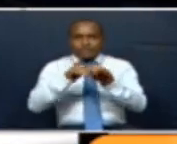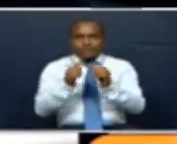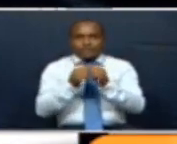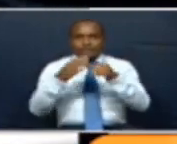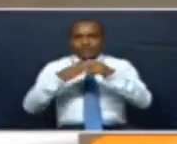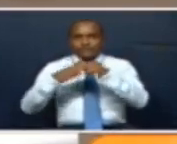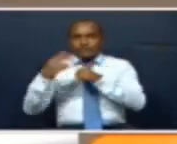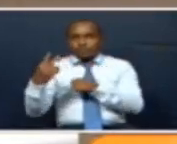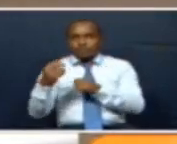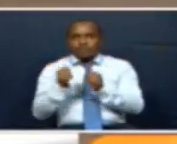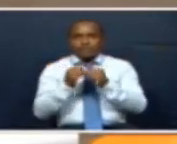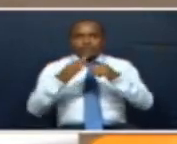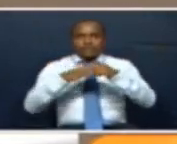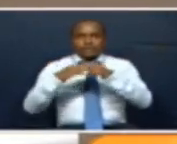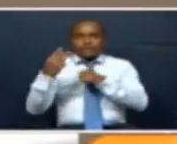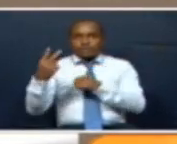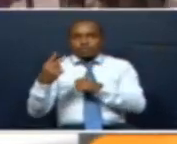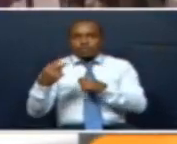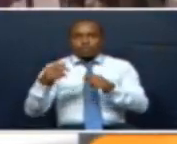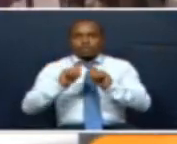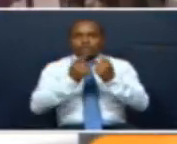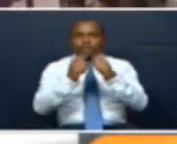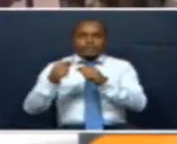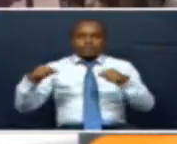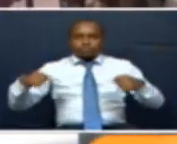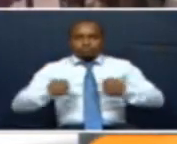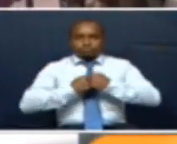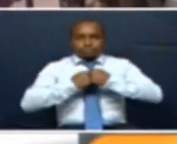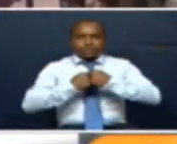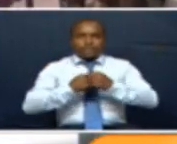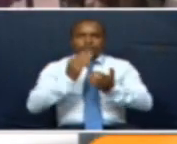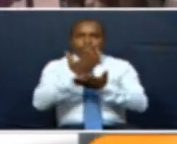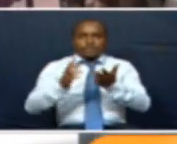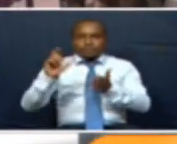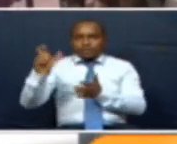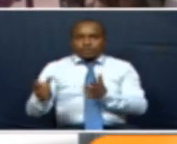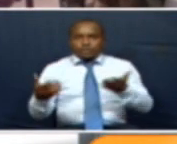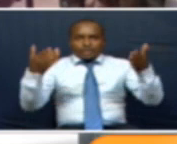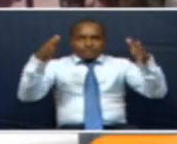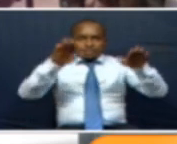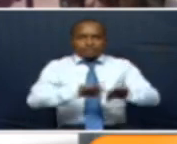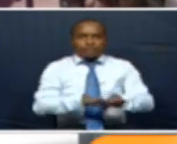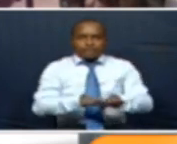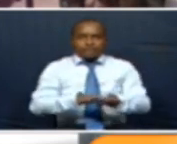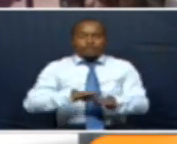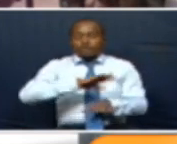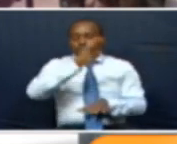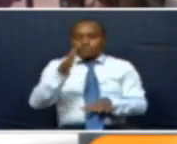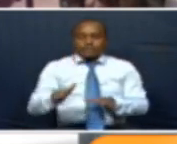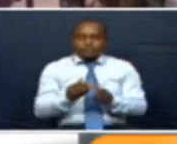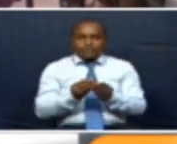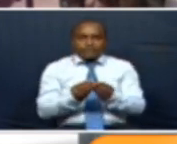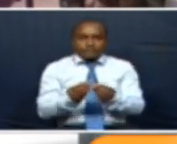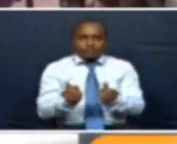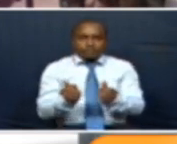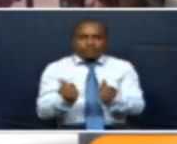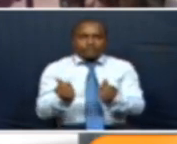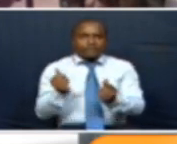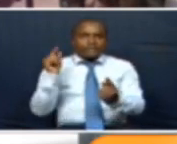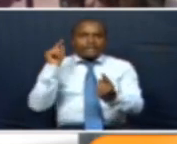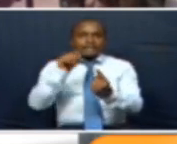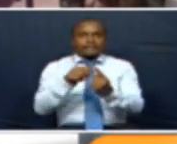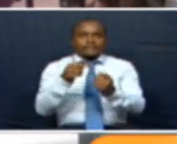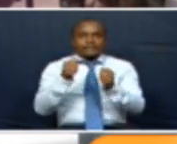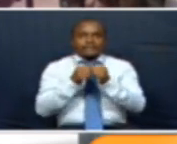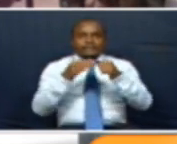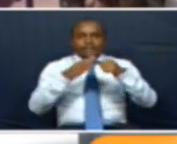92 election, tribal clashes rocked the country in parts of the Coast and Rift Valley, a matter that was never resolved until in the run-up to the